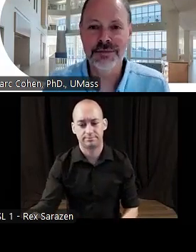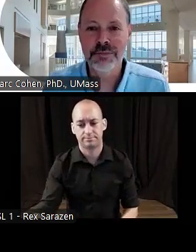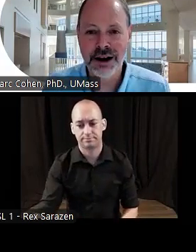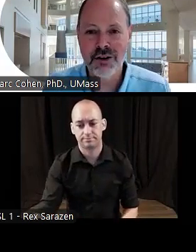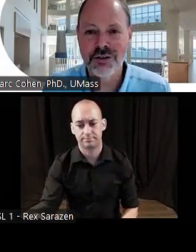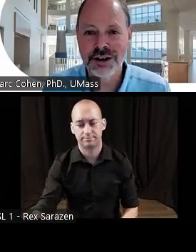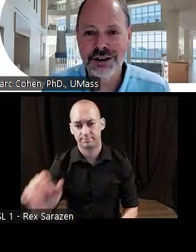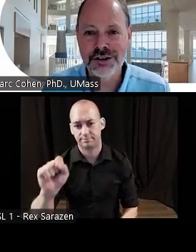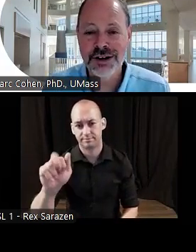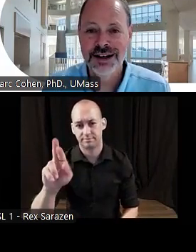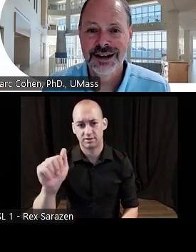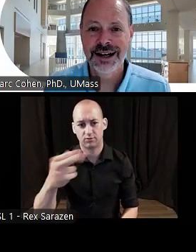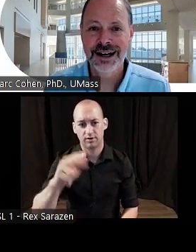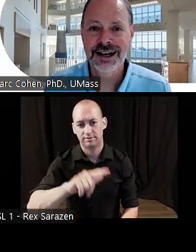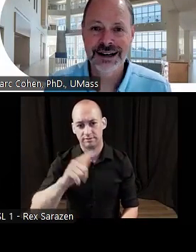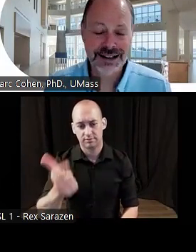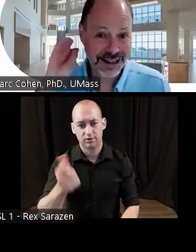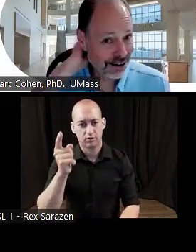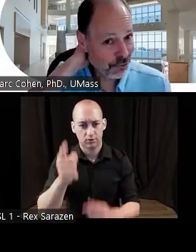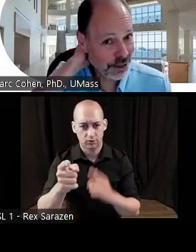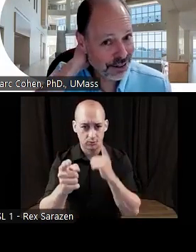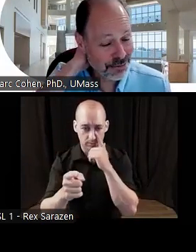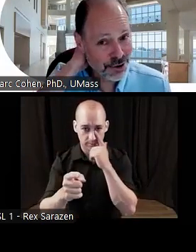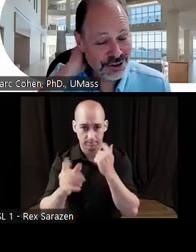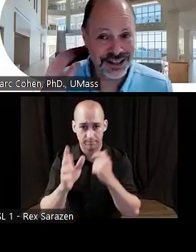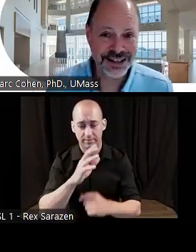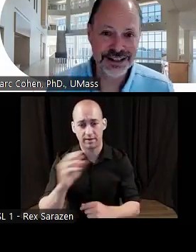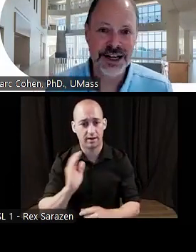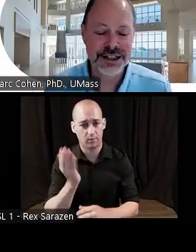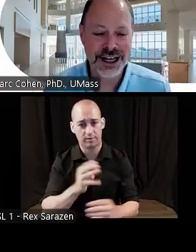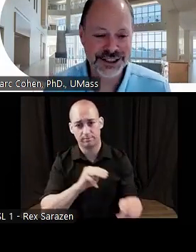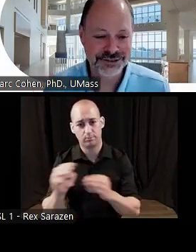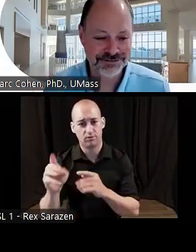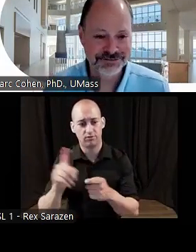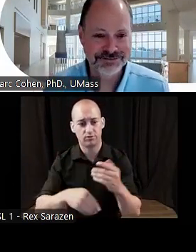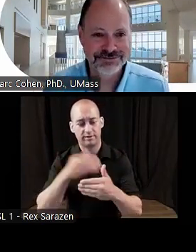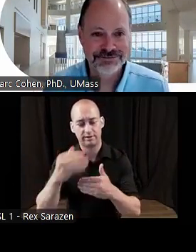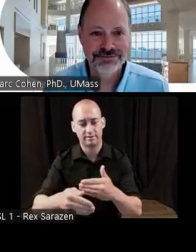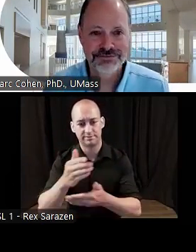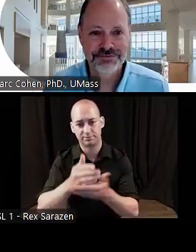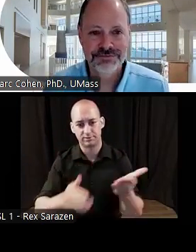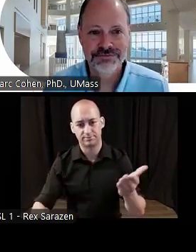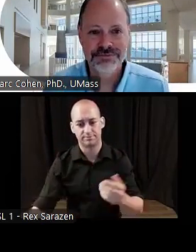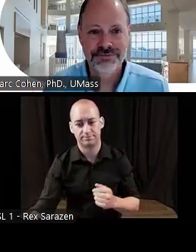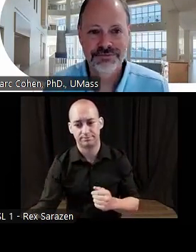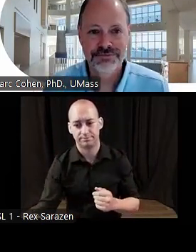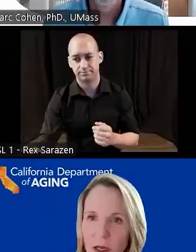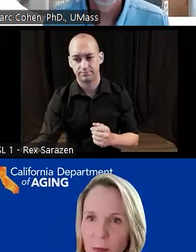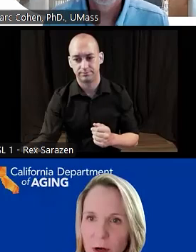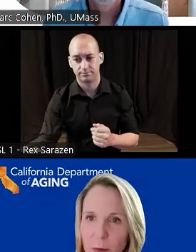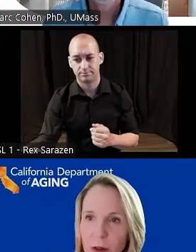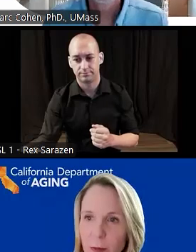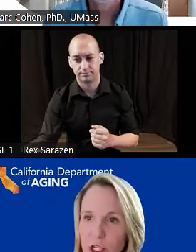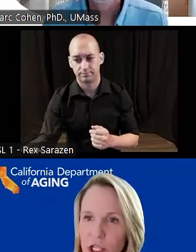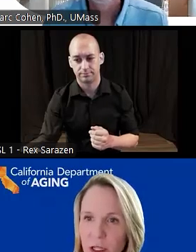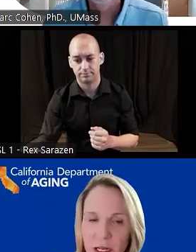turn it back over to you, and we can then move to the next section. Great. Thank you so much,